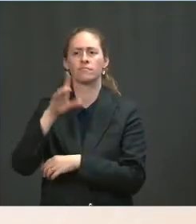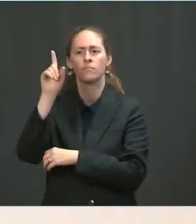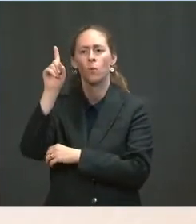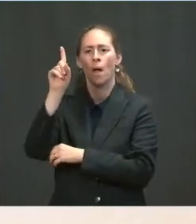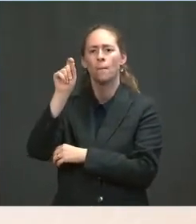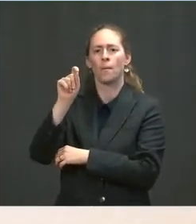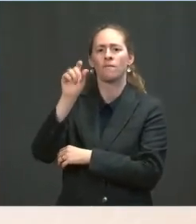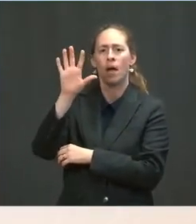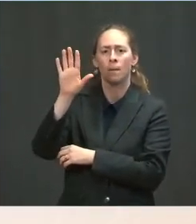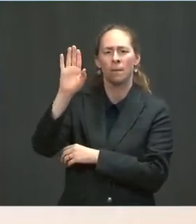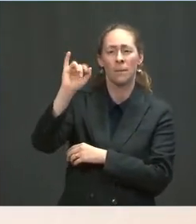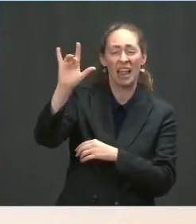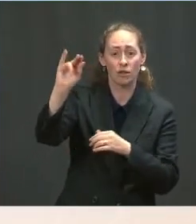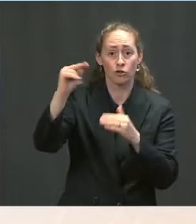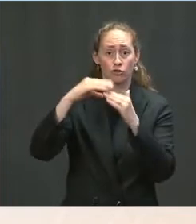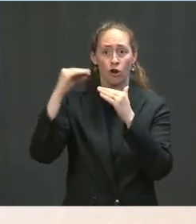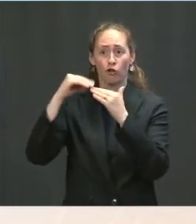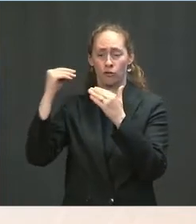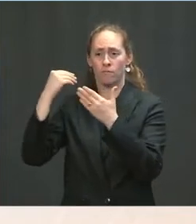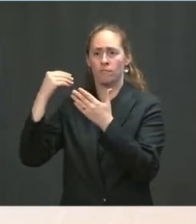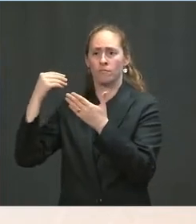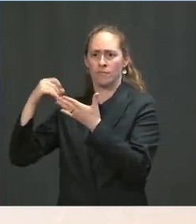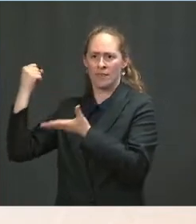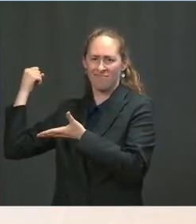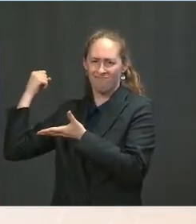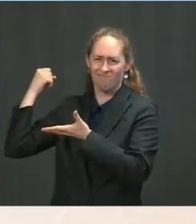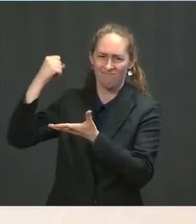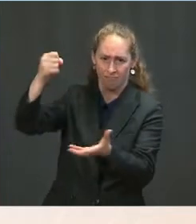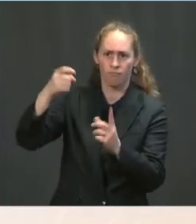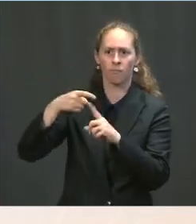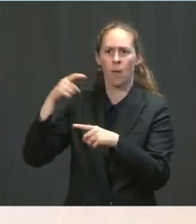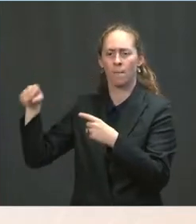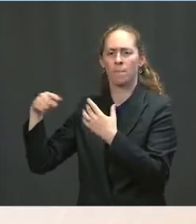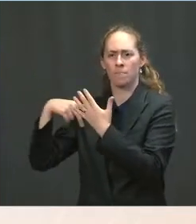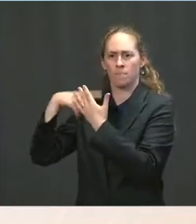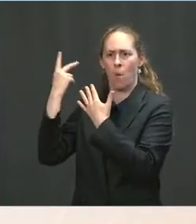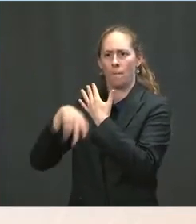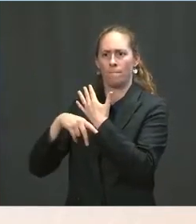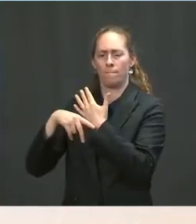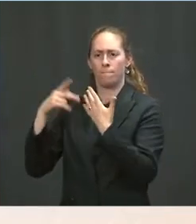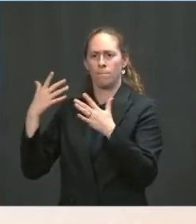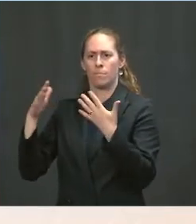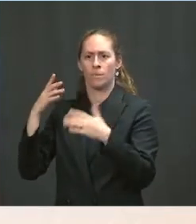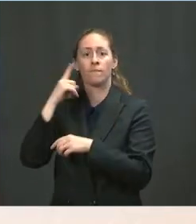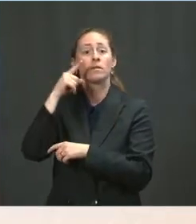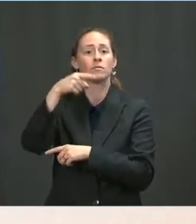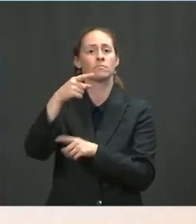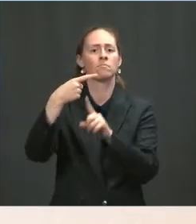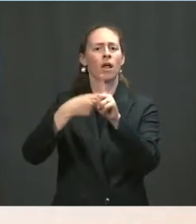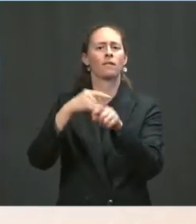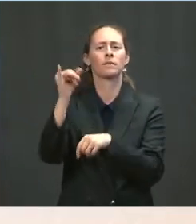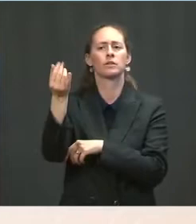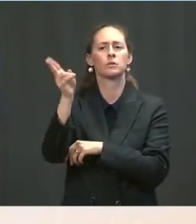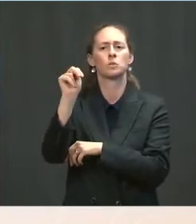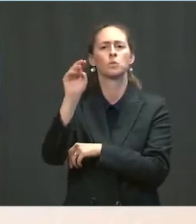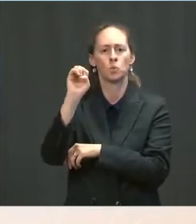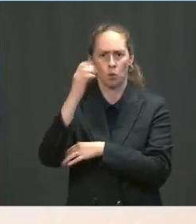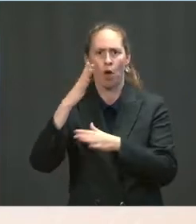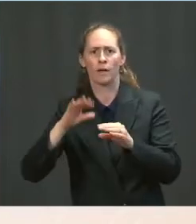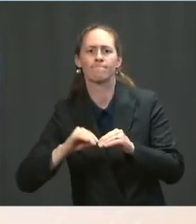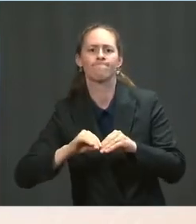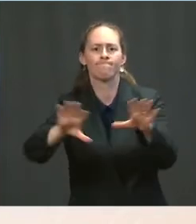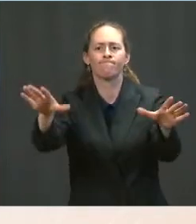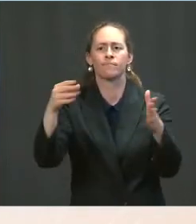that ERA went out in the month of June, and that was the most that we saw in the last 5 months. And so